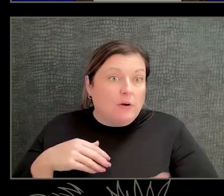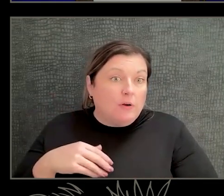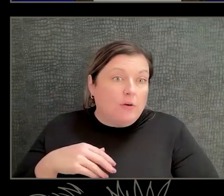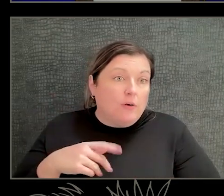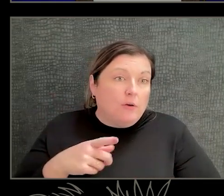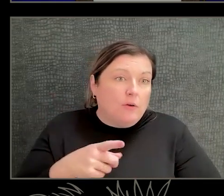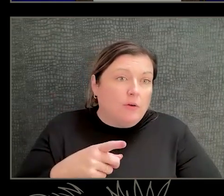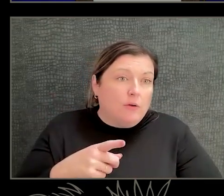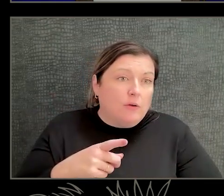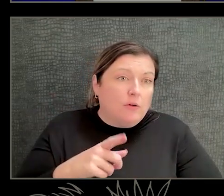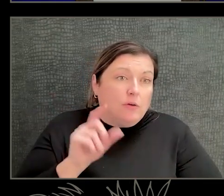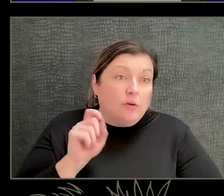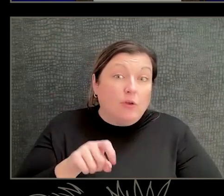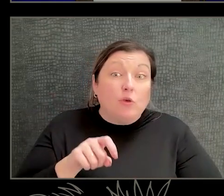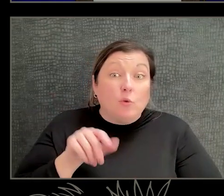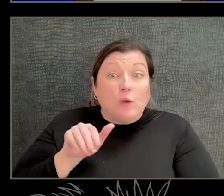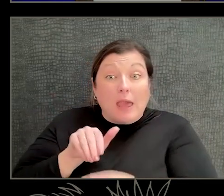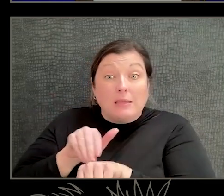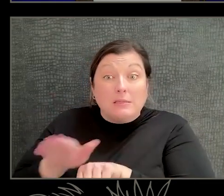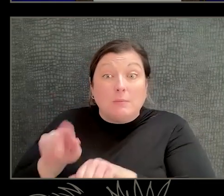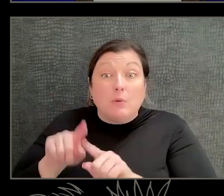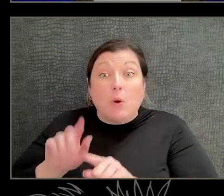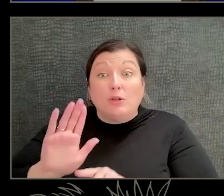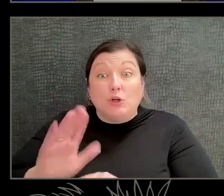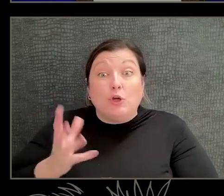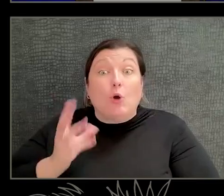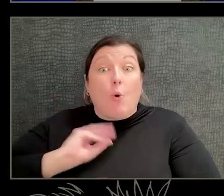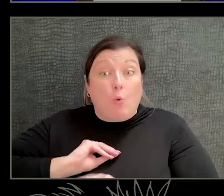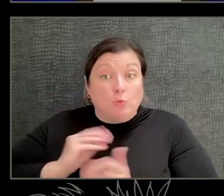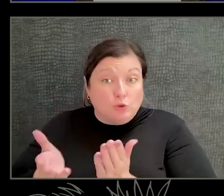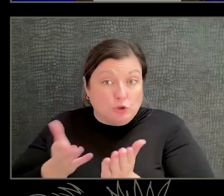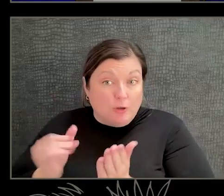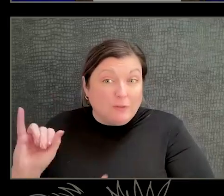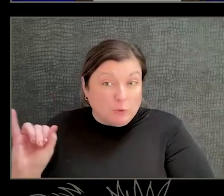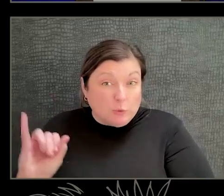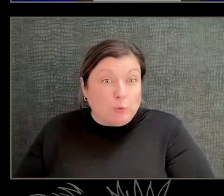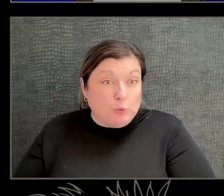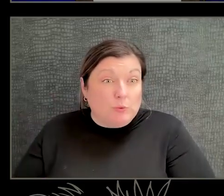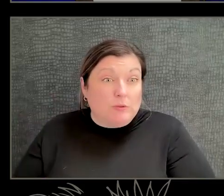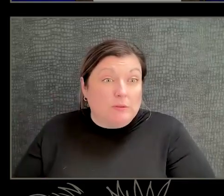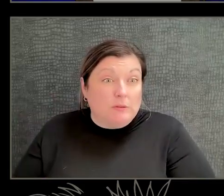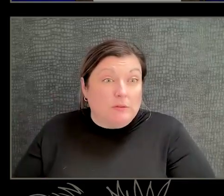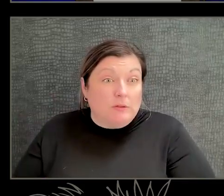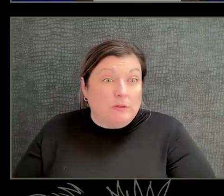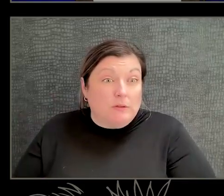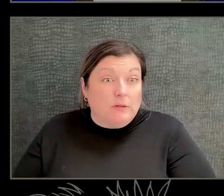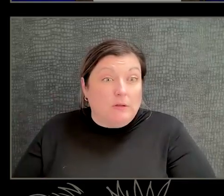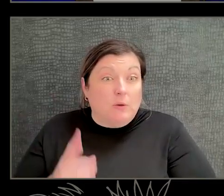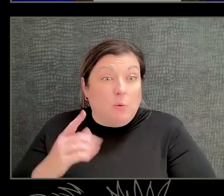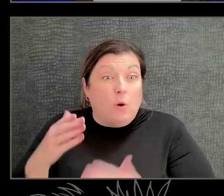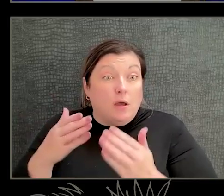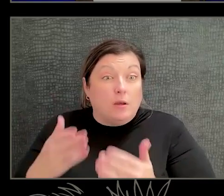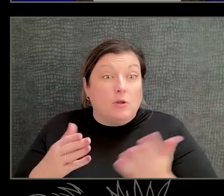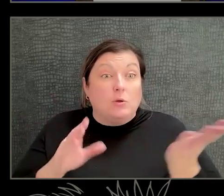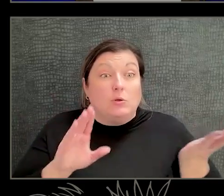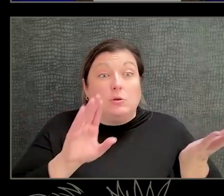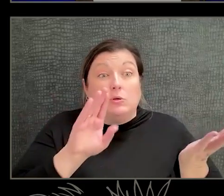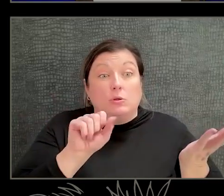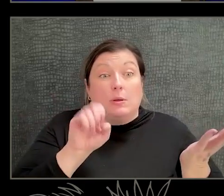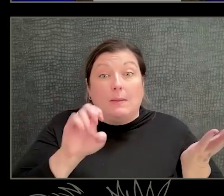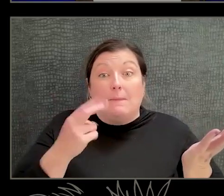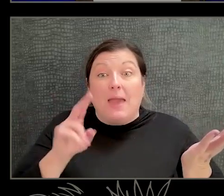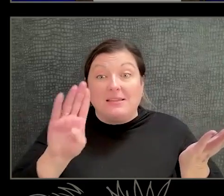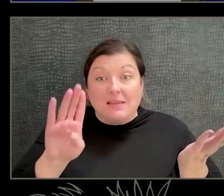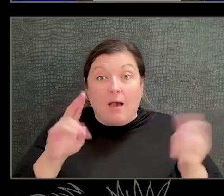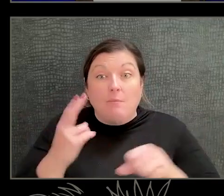You can also deploy it to your own server as well. One way to use Bayhub that we really like is just